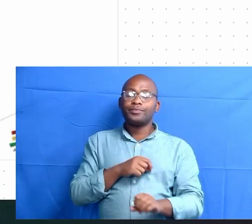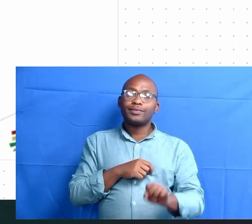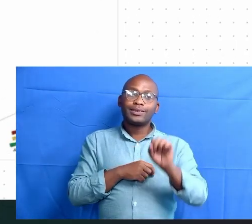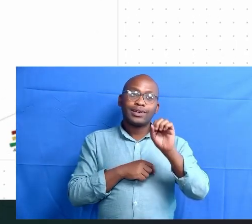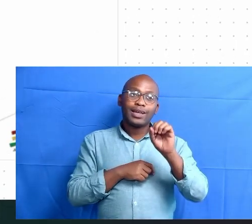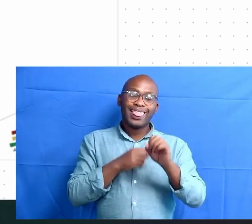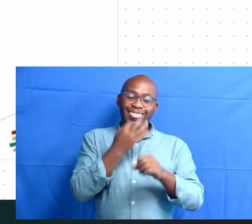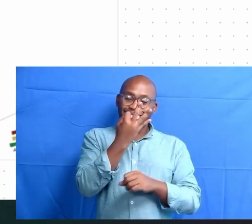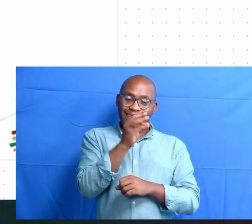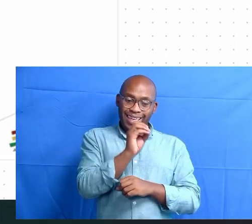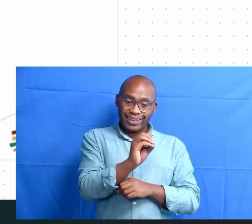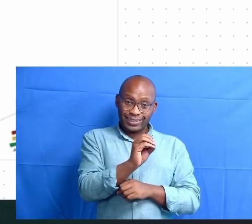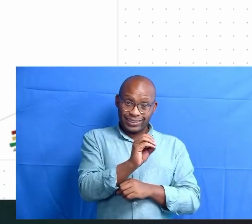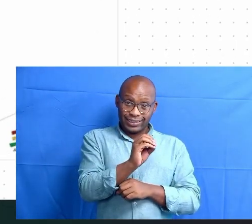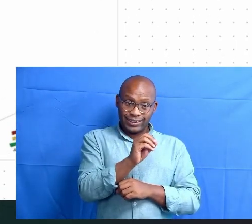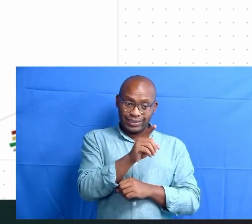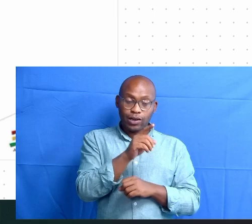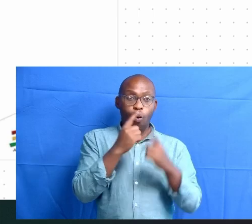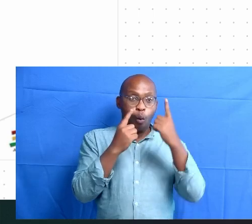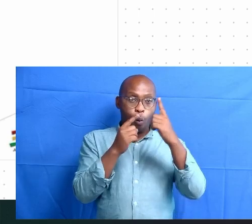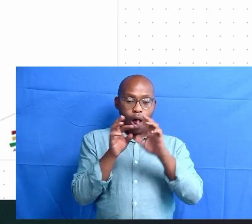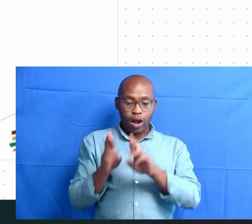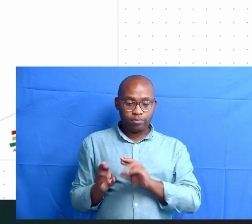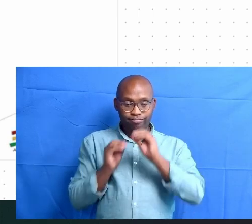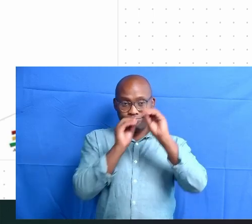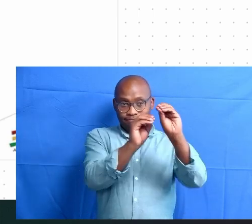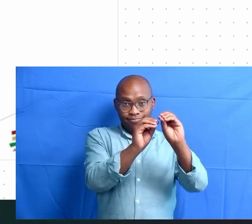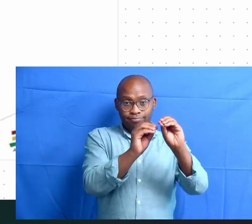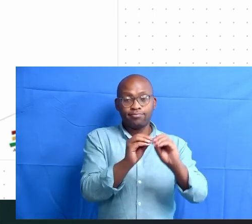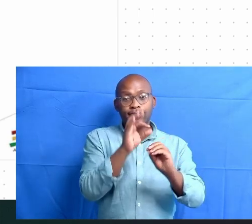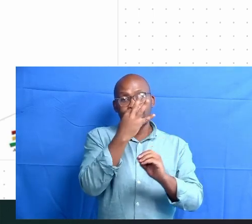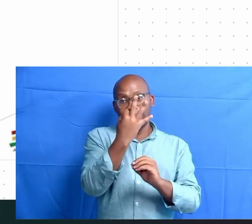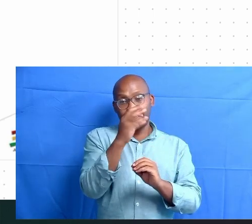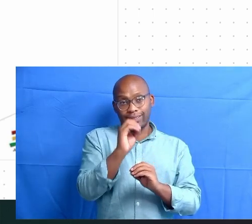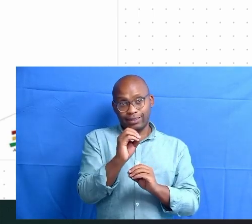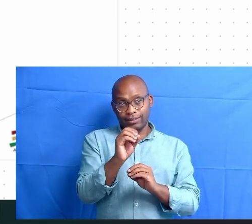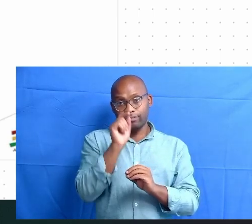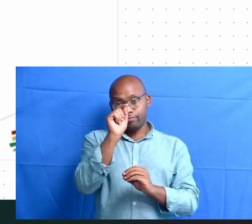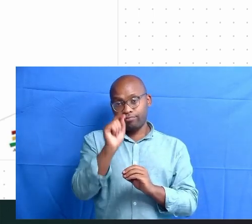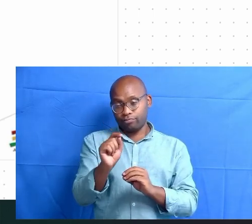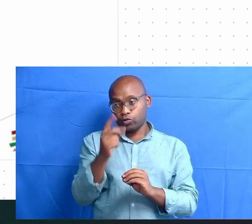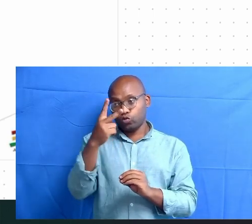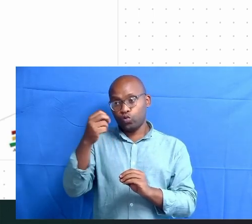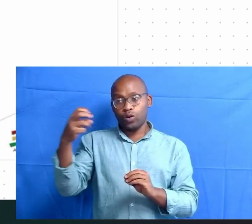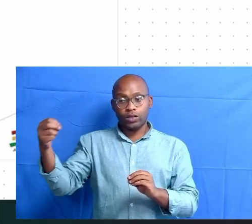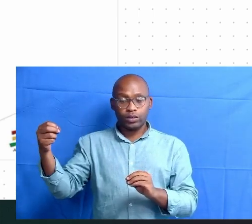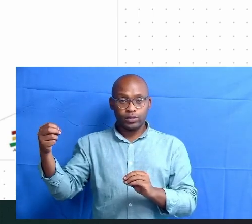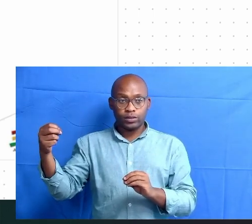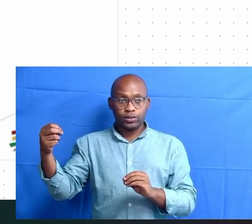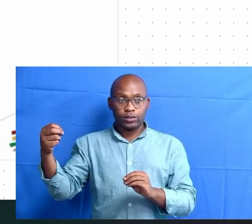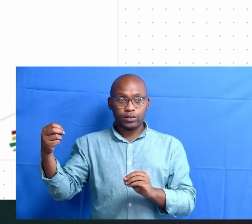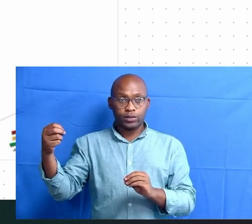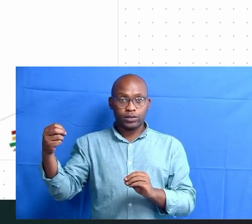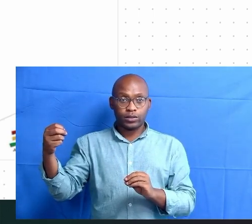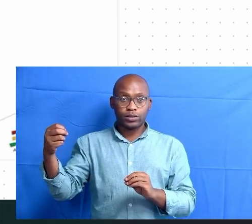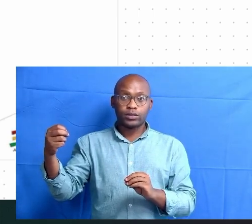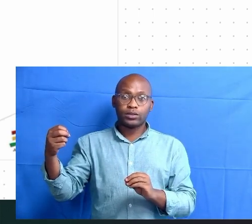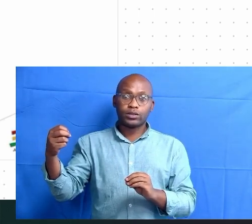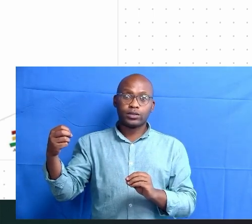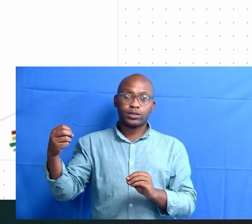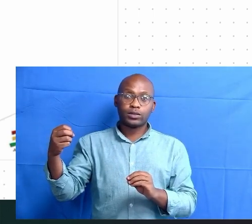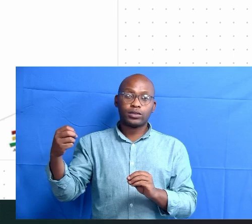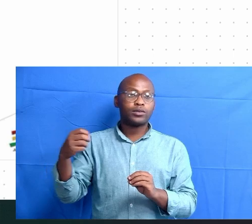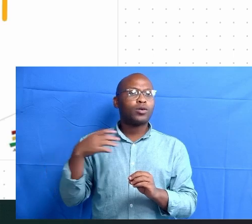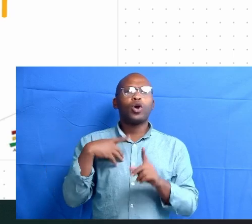is 30. 30, which one is 30, is equals to 200 kilometers. Therefore, you can't change